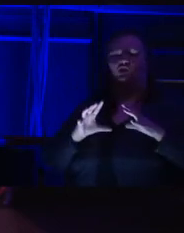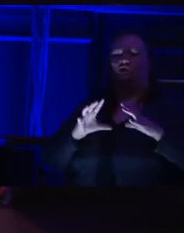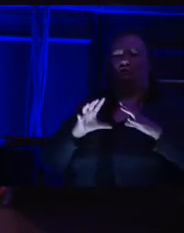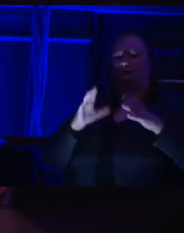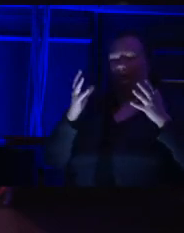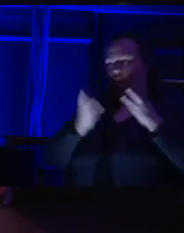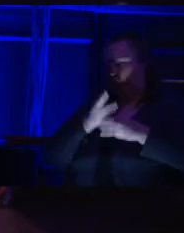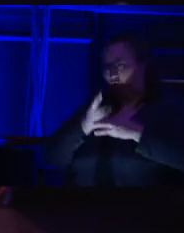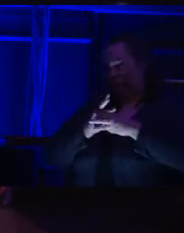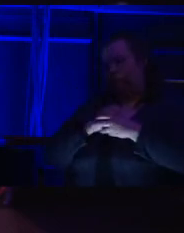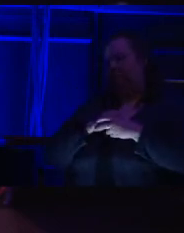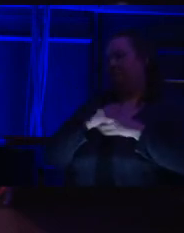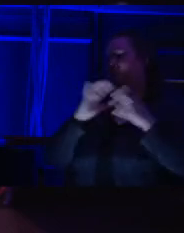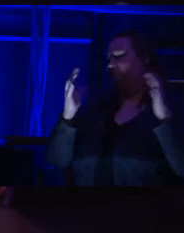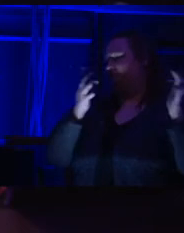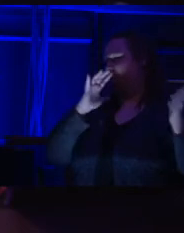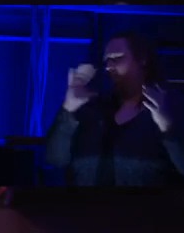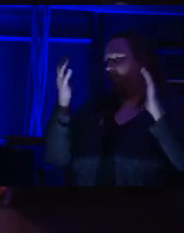world.